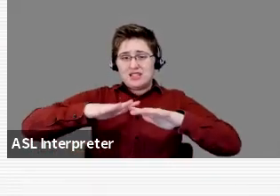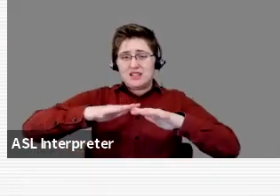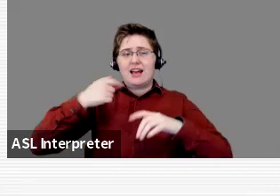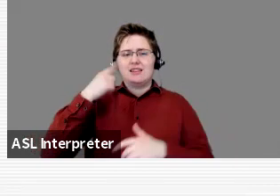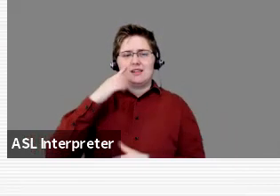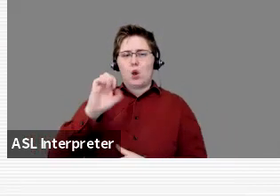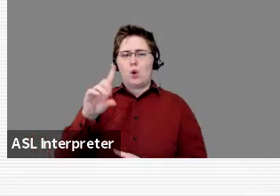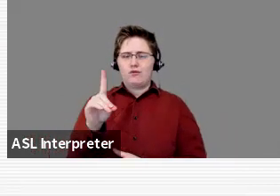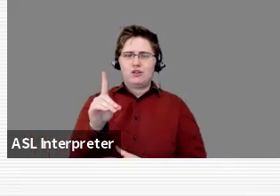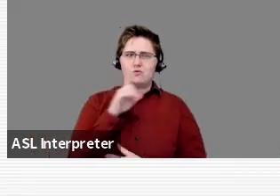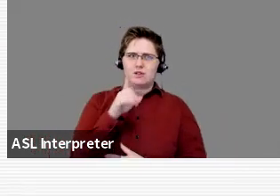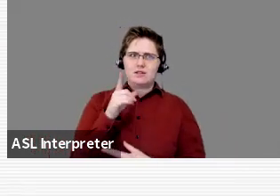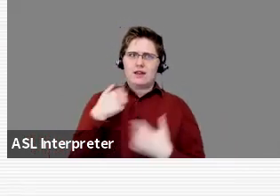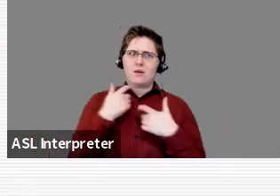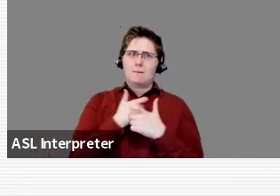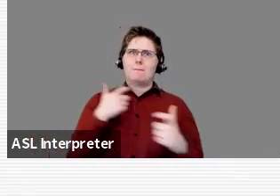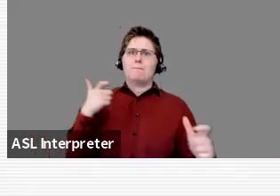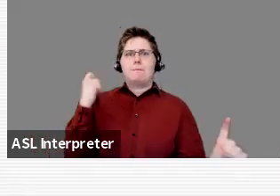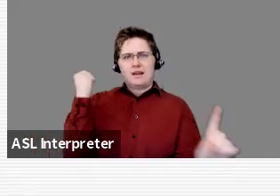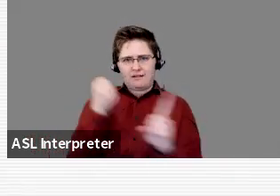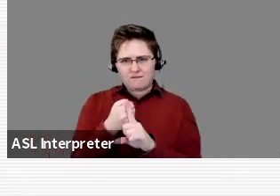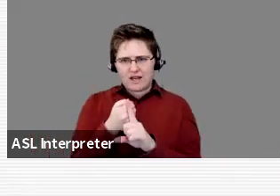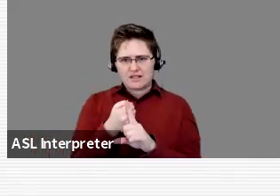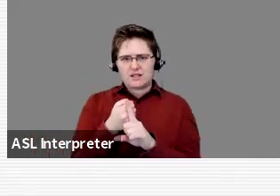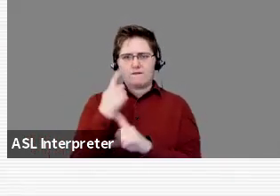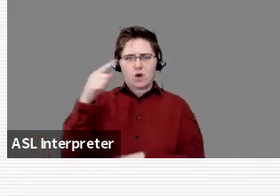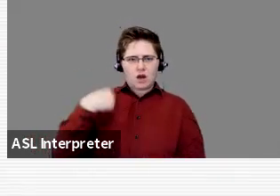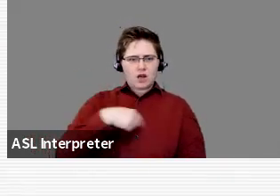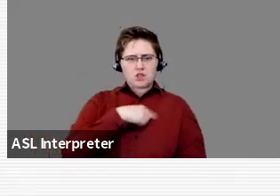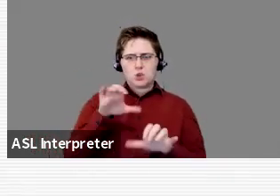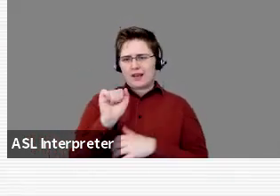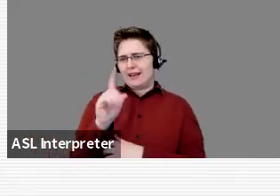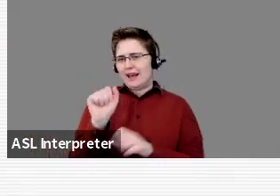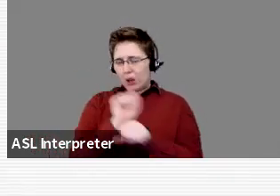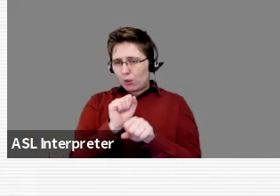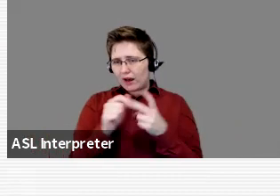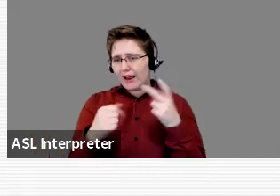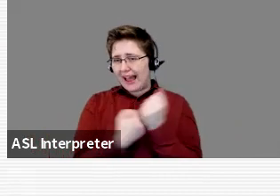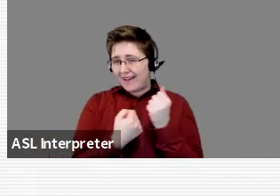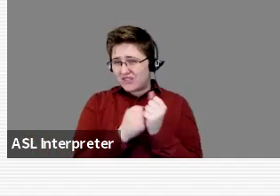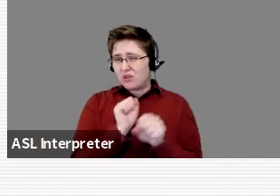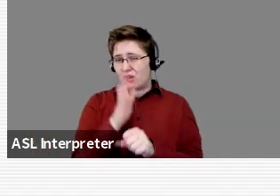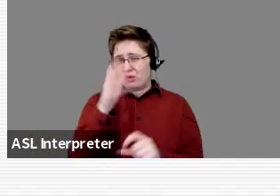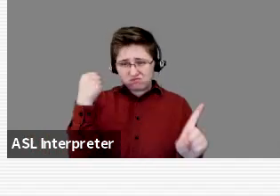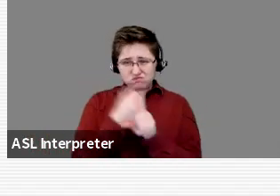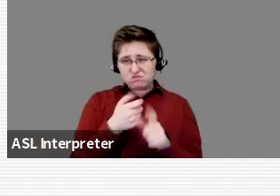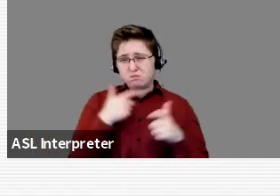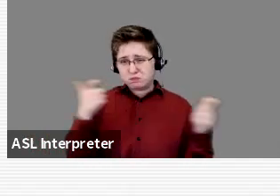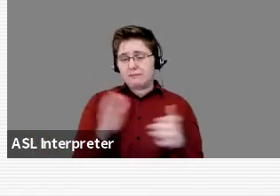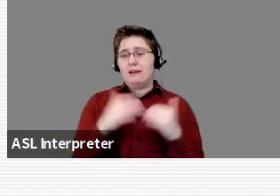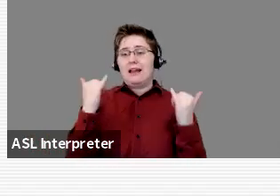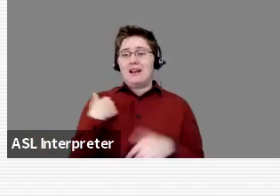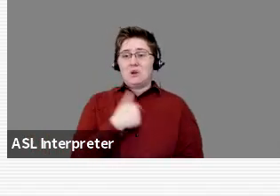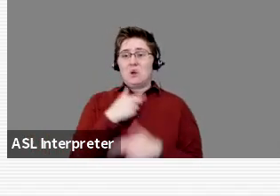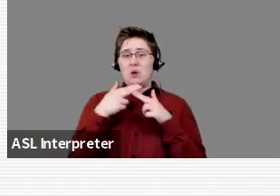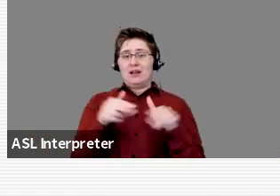for those, is going to have a huge effect for those of us doing ADA work or advocacy work. Something that they're now referring